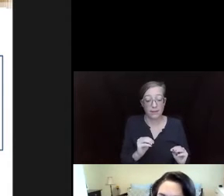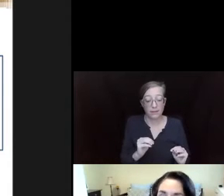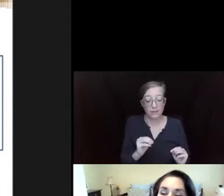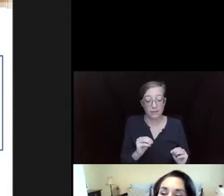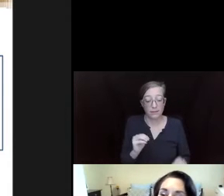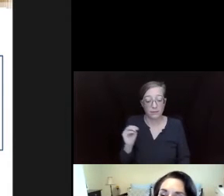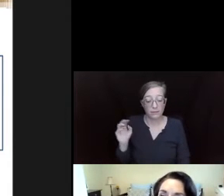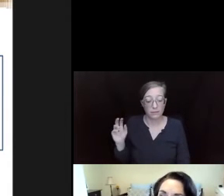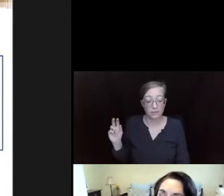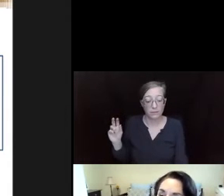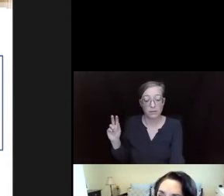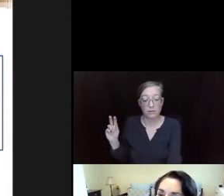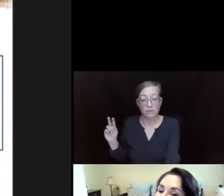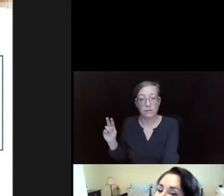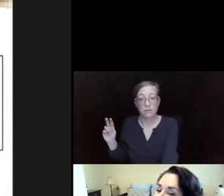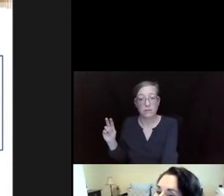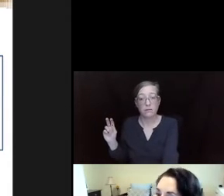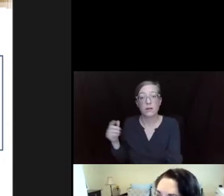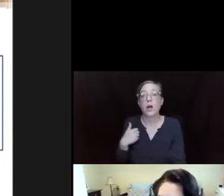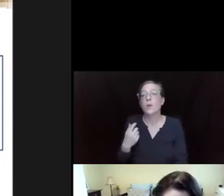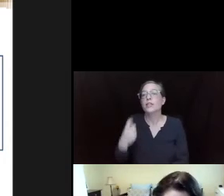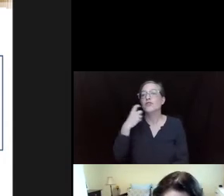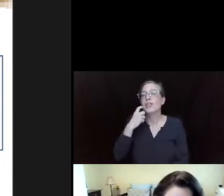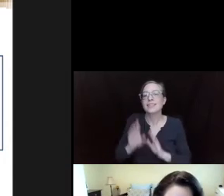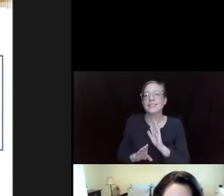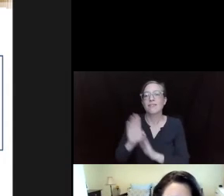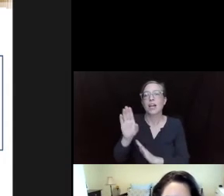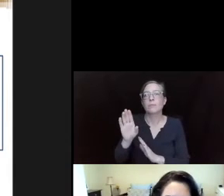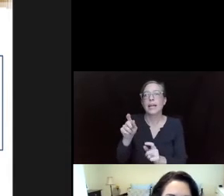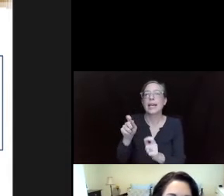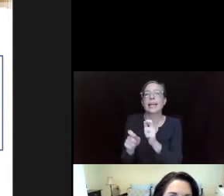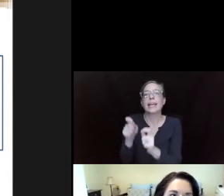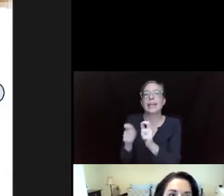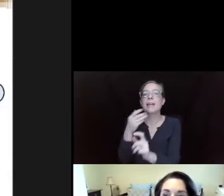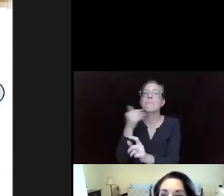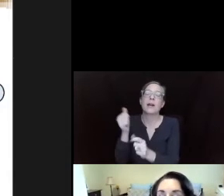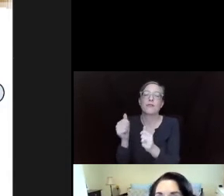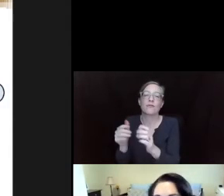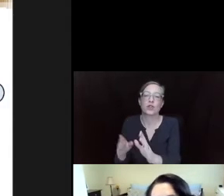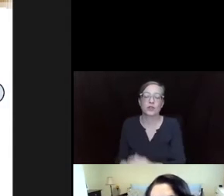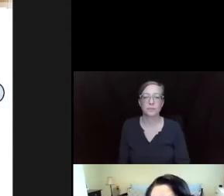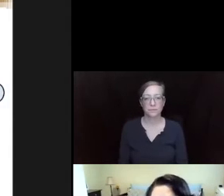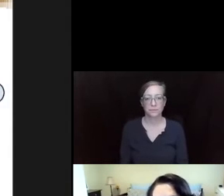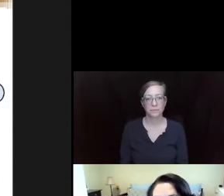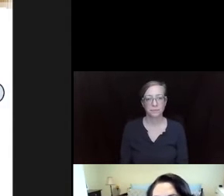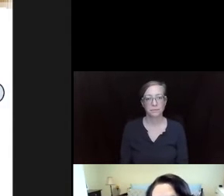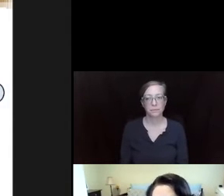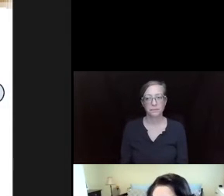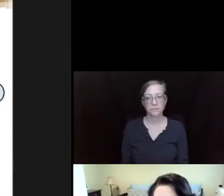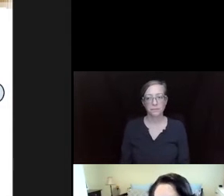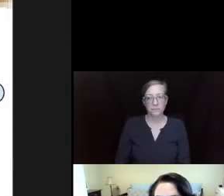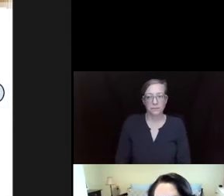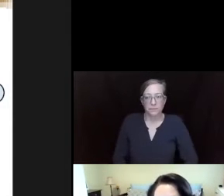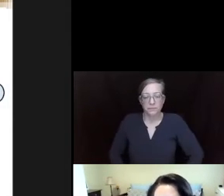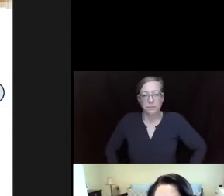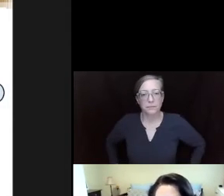long time, but we just developed a refined methodology for us. Okay. Now, I wanted also to mention another